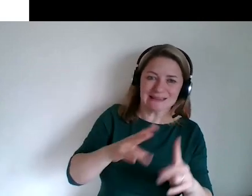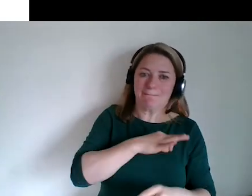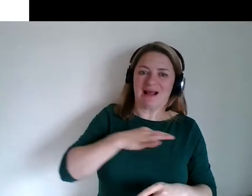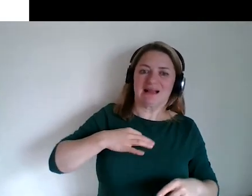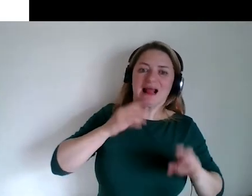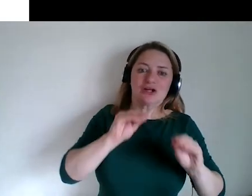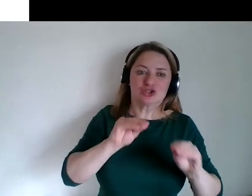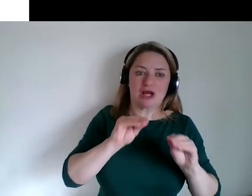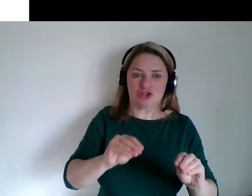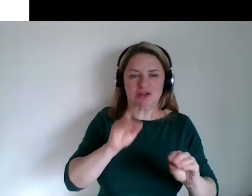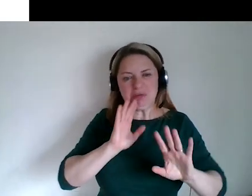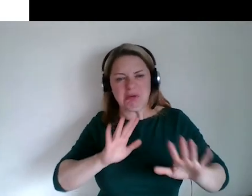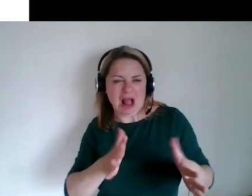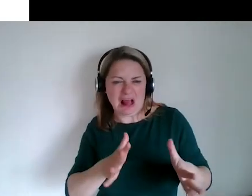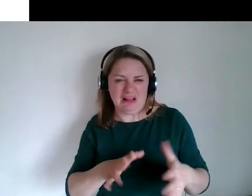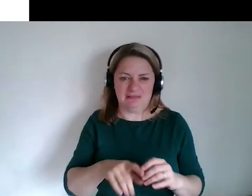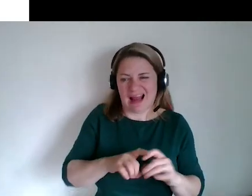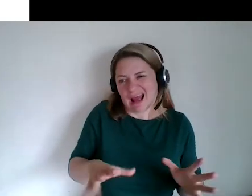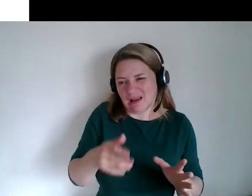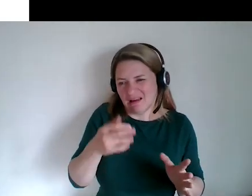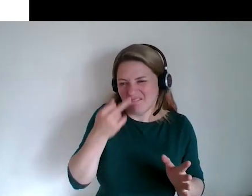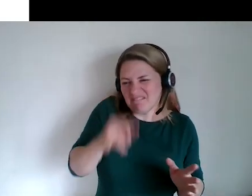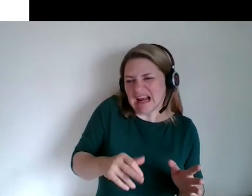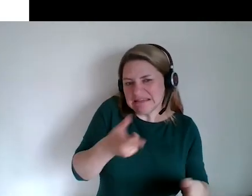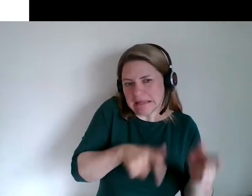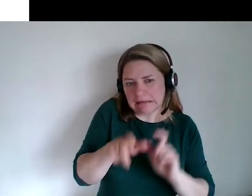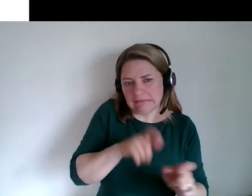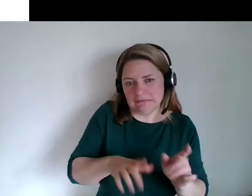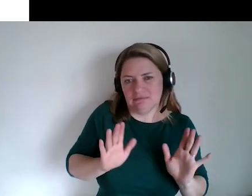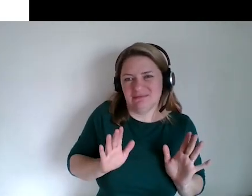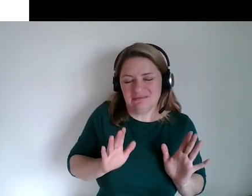being something, not really, well, like a kind of a fake science.